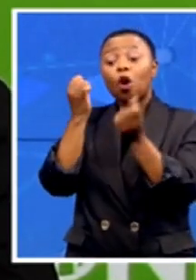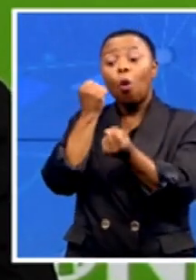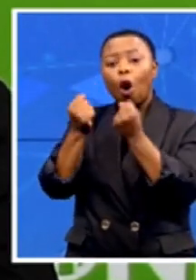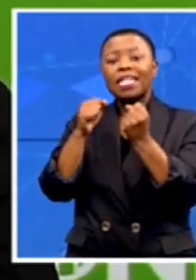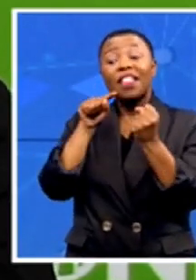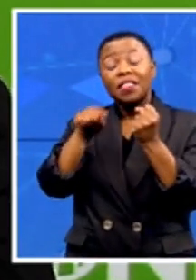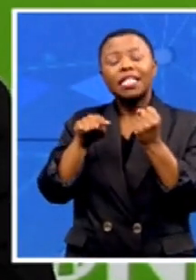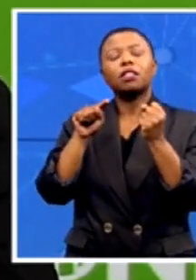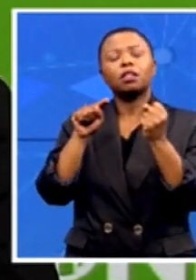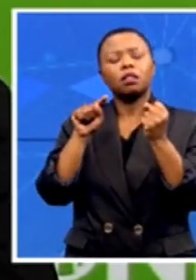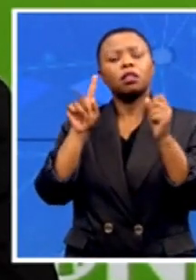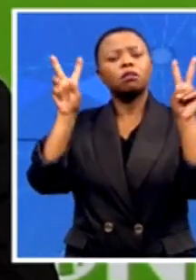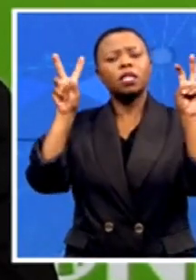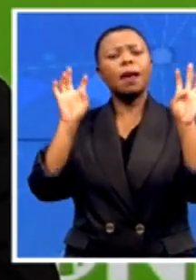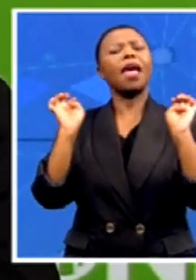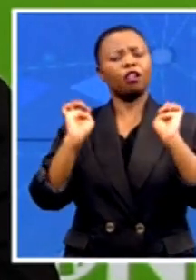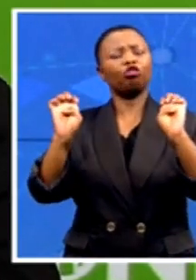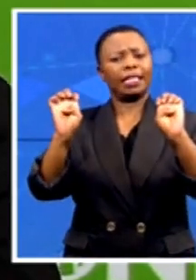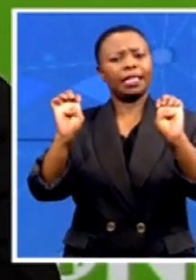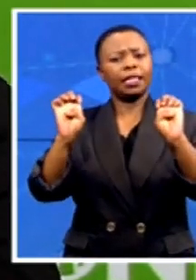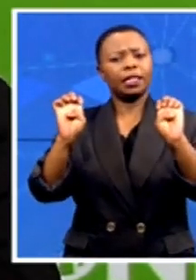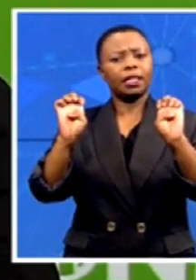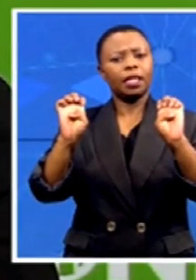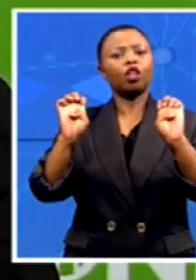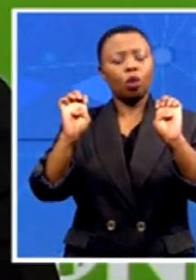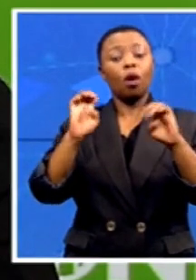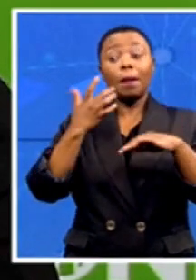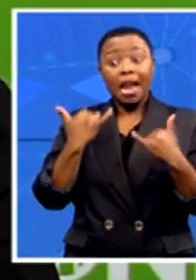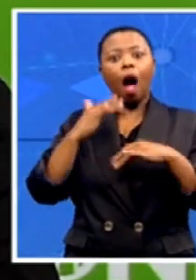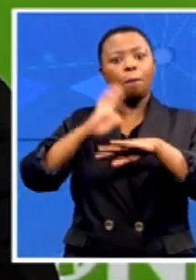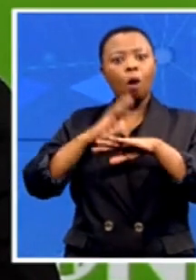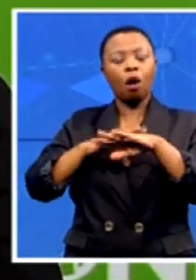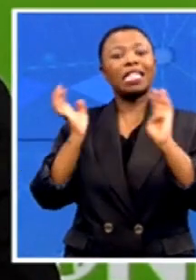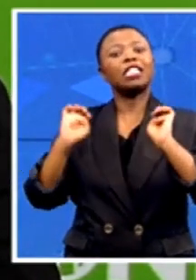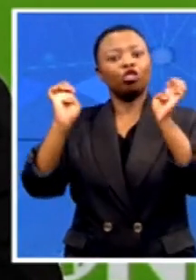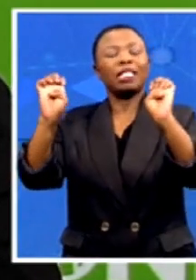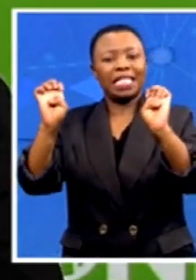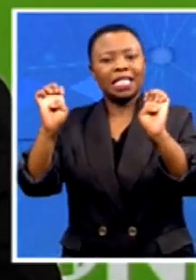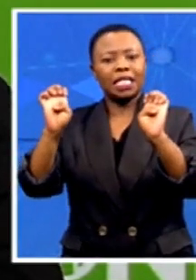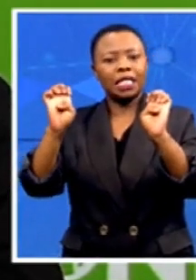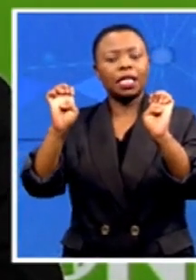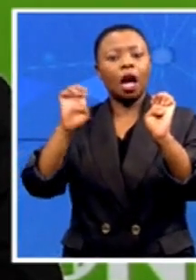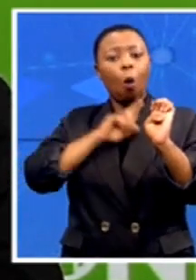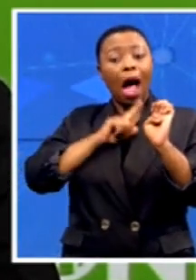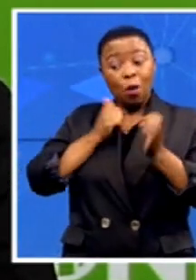urgency just increases, because we could sit, as we are sitting, we could have a situation